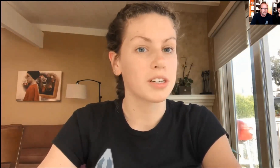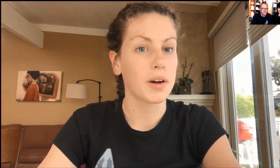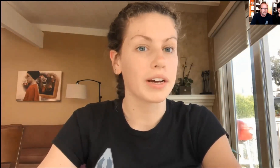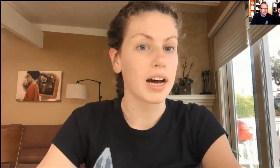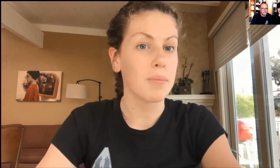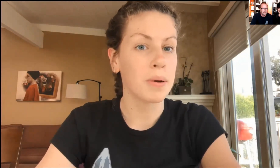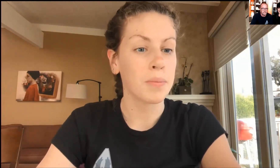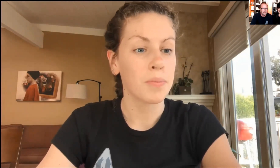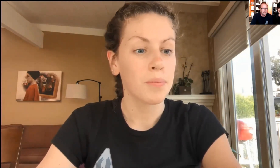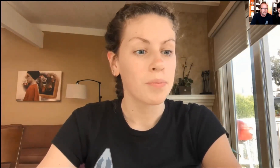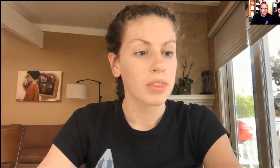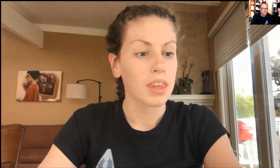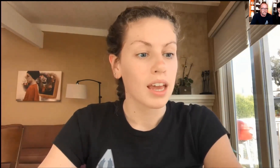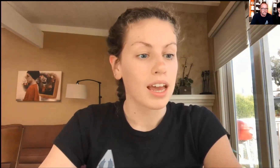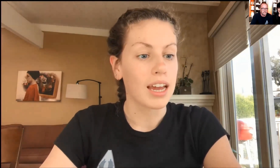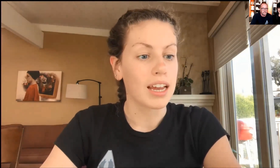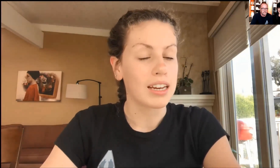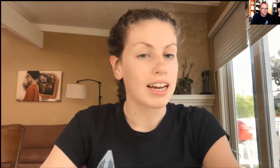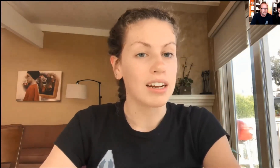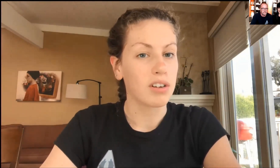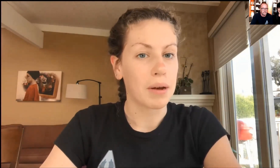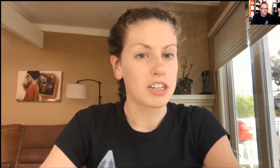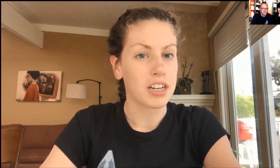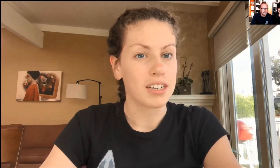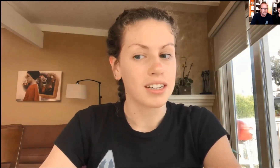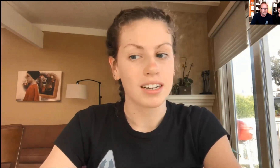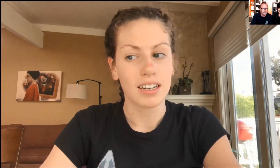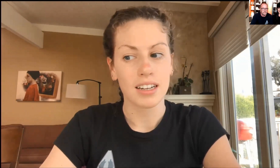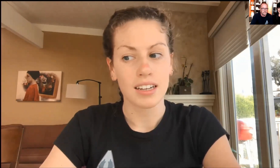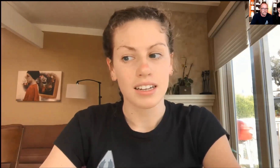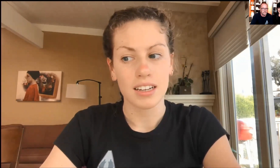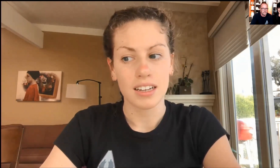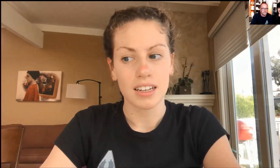storybooks growing up, and I never imagined